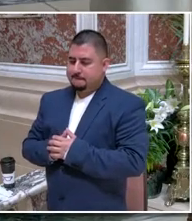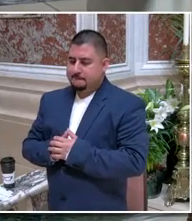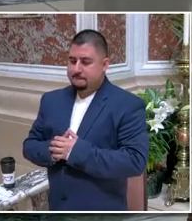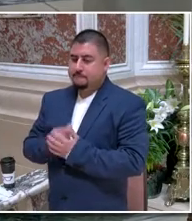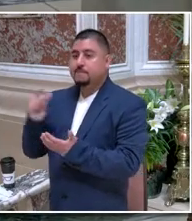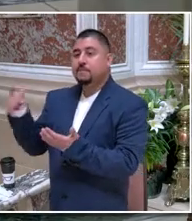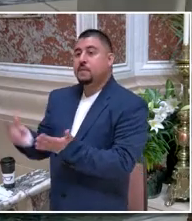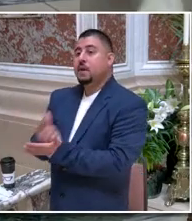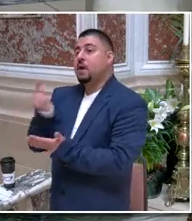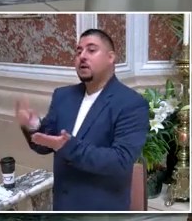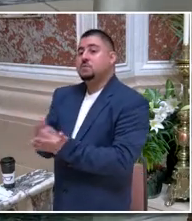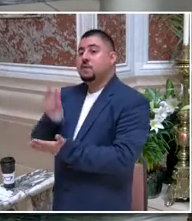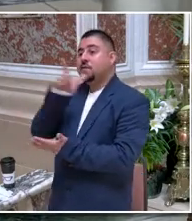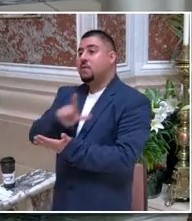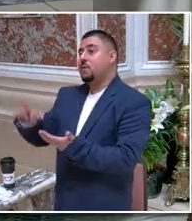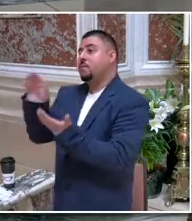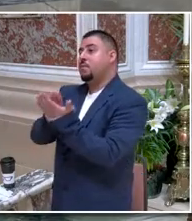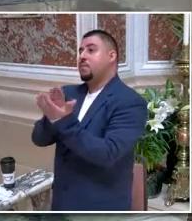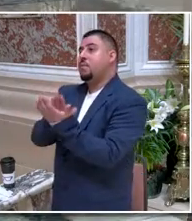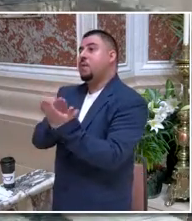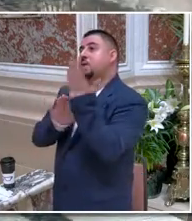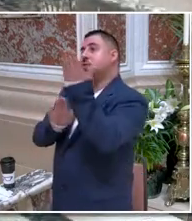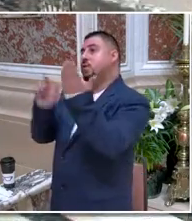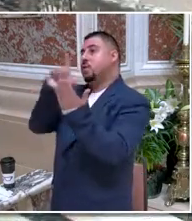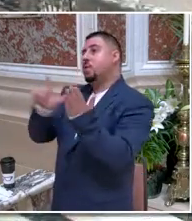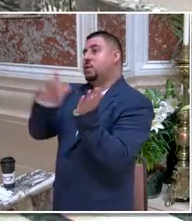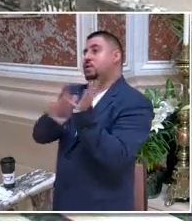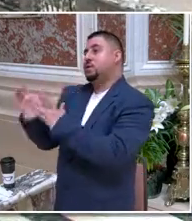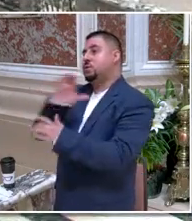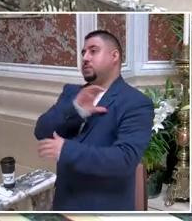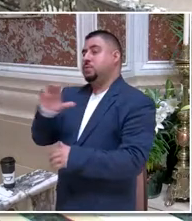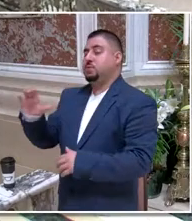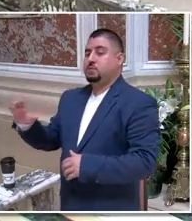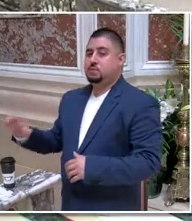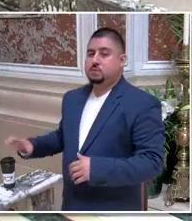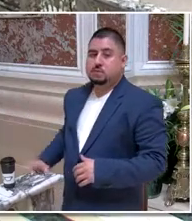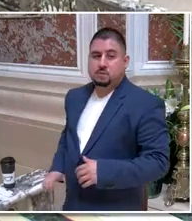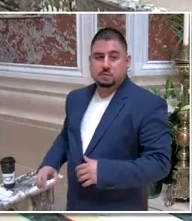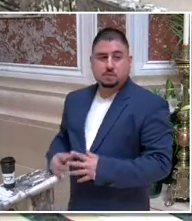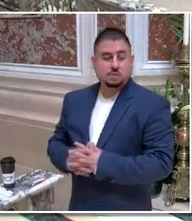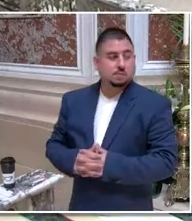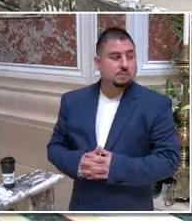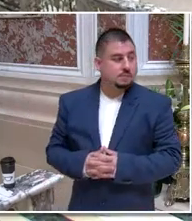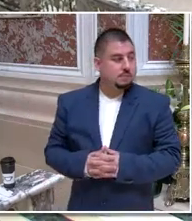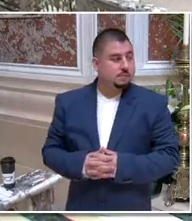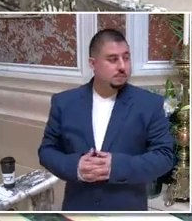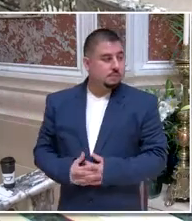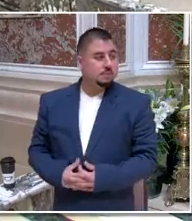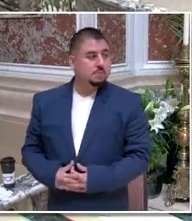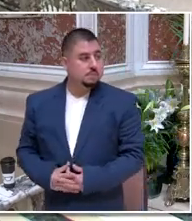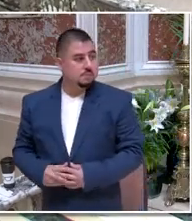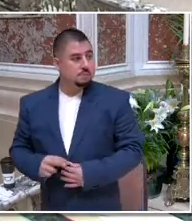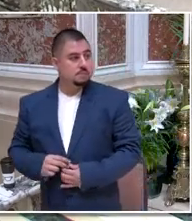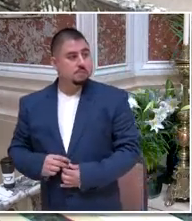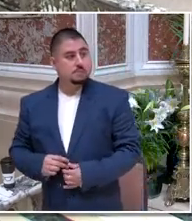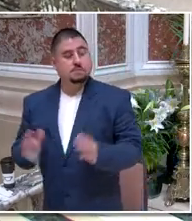The Gospel of the Lord. Praise to you, Lord Jesus Christ.